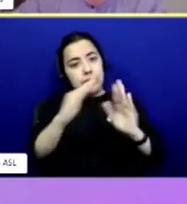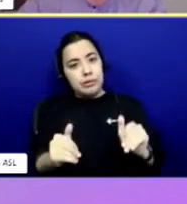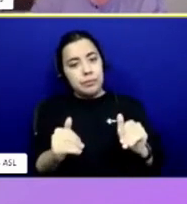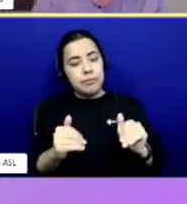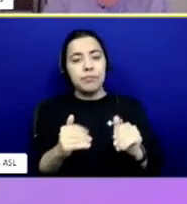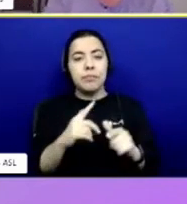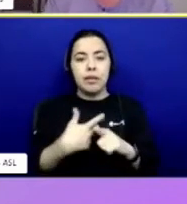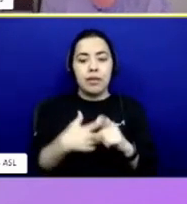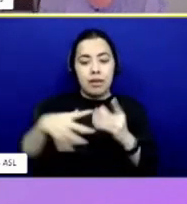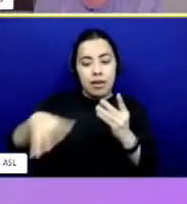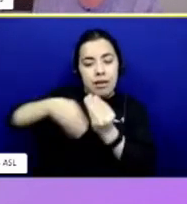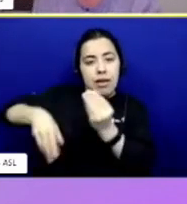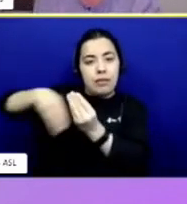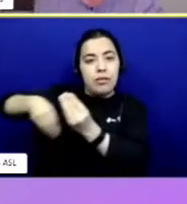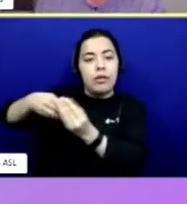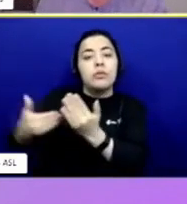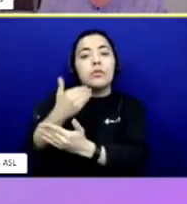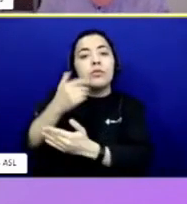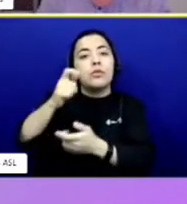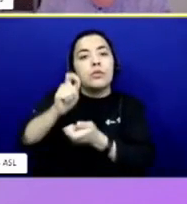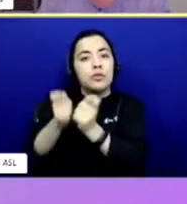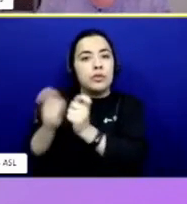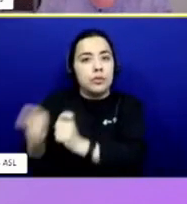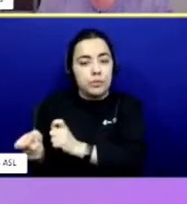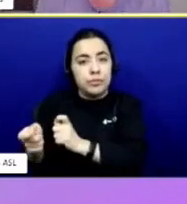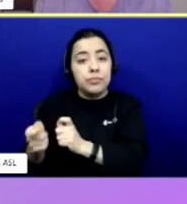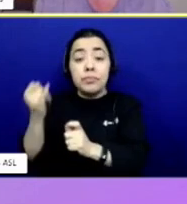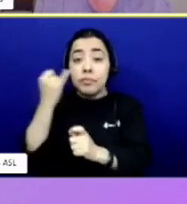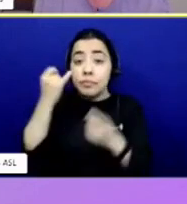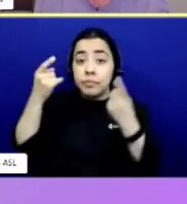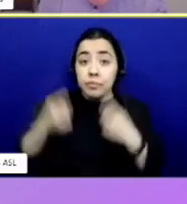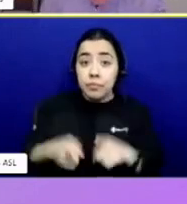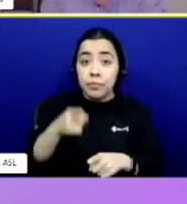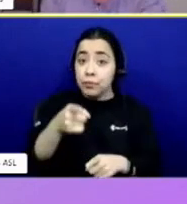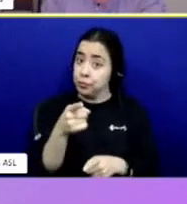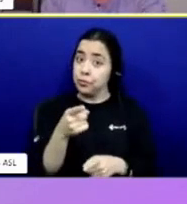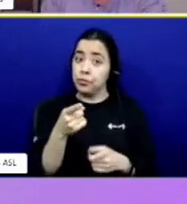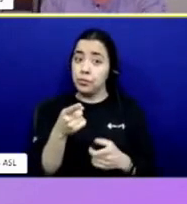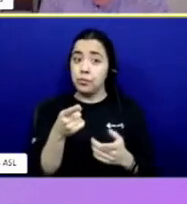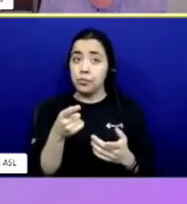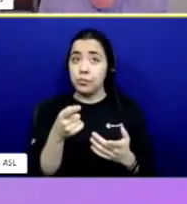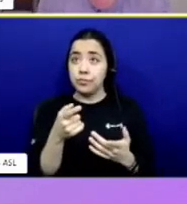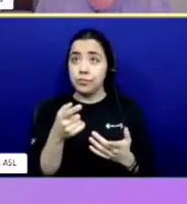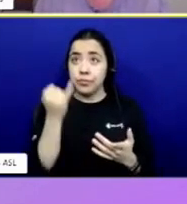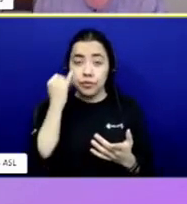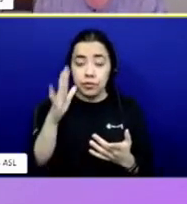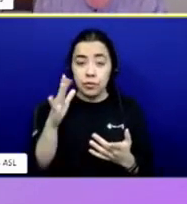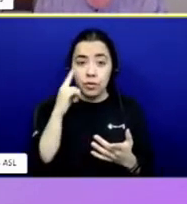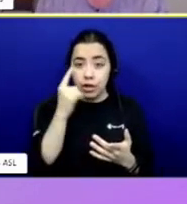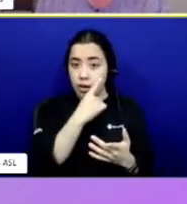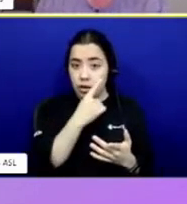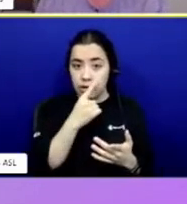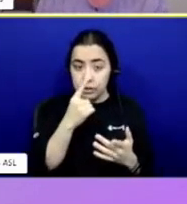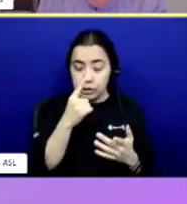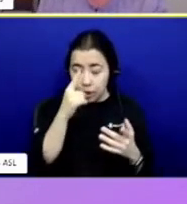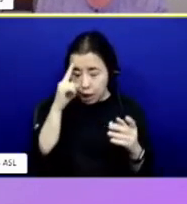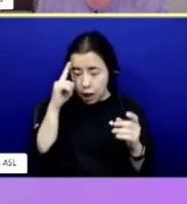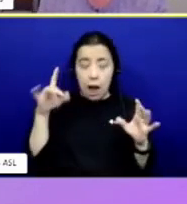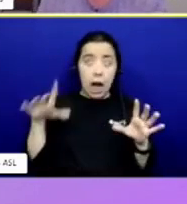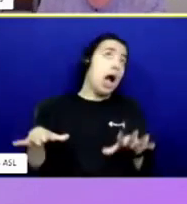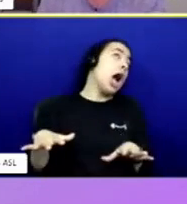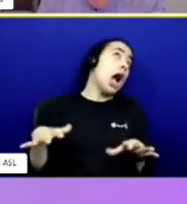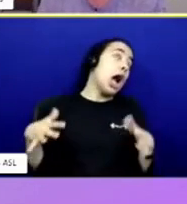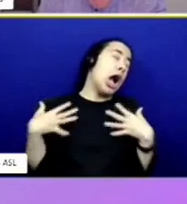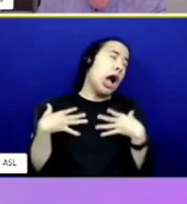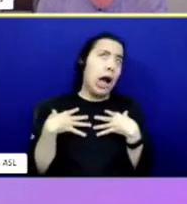and kind of add in new changes as it went. And if you're at all, if your eyes are going wide with shock and horror